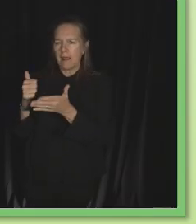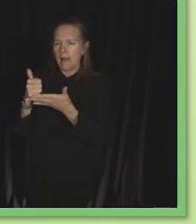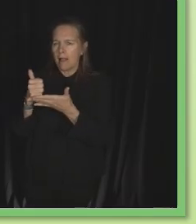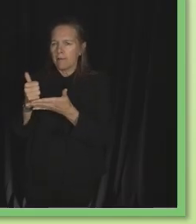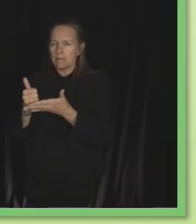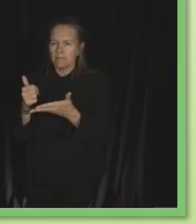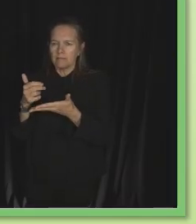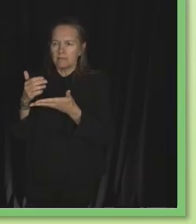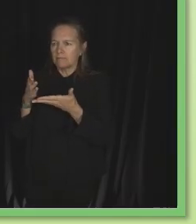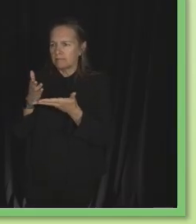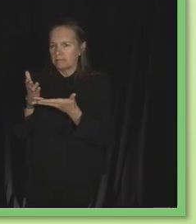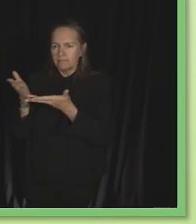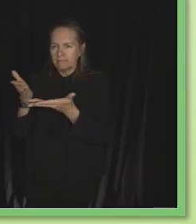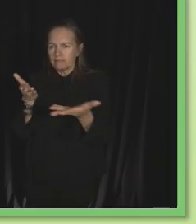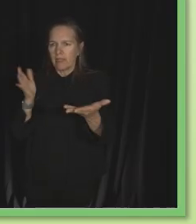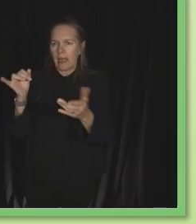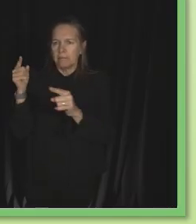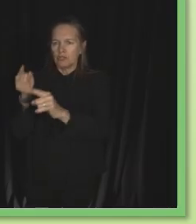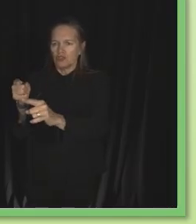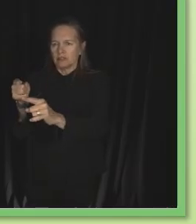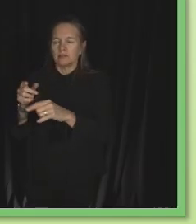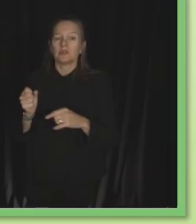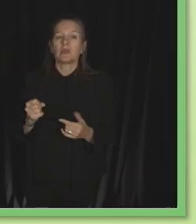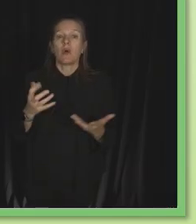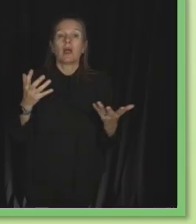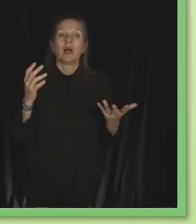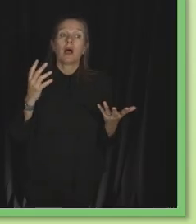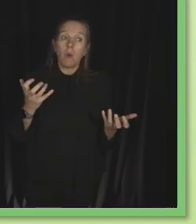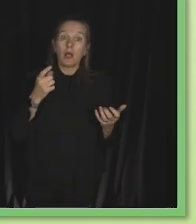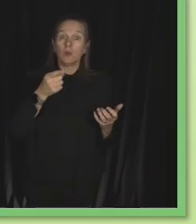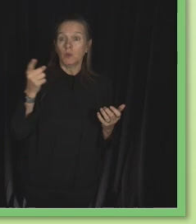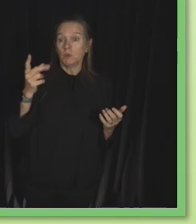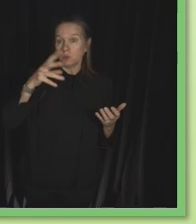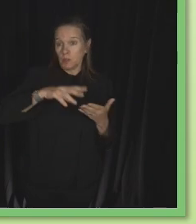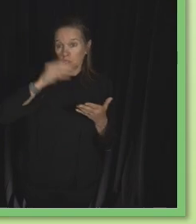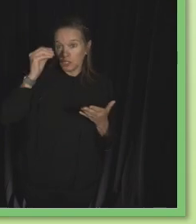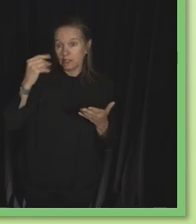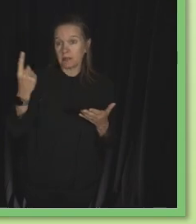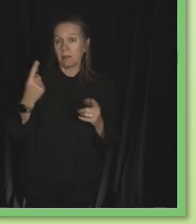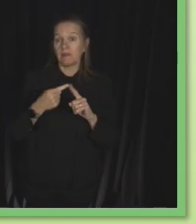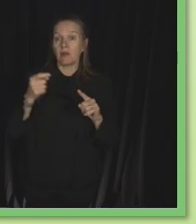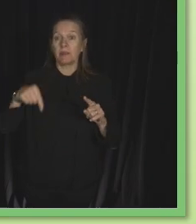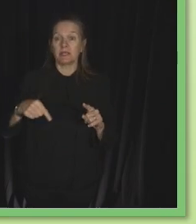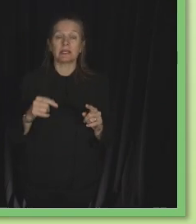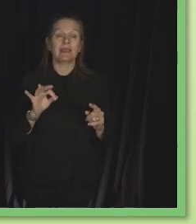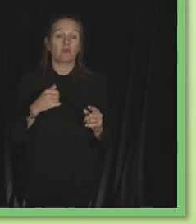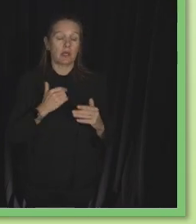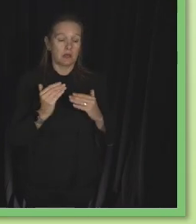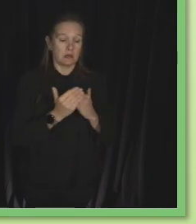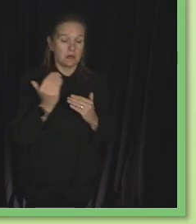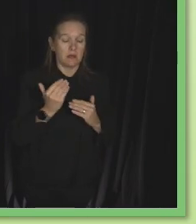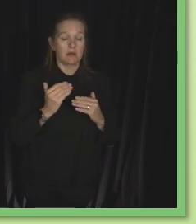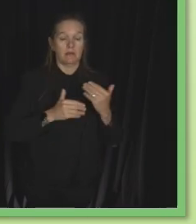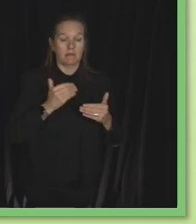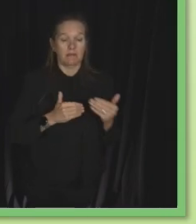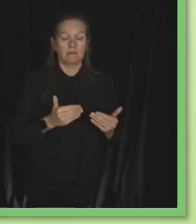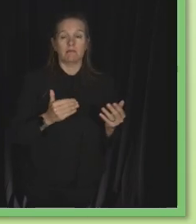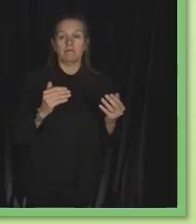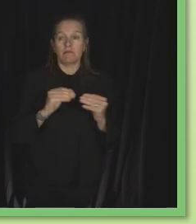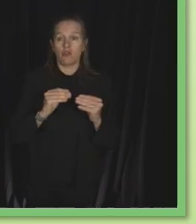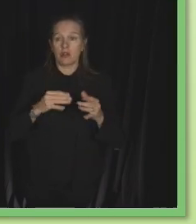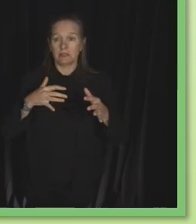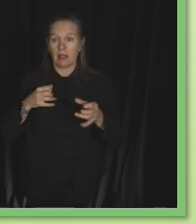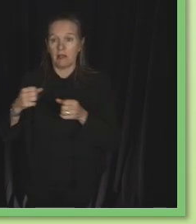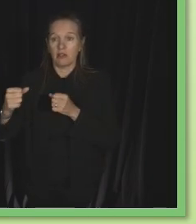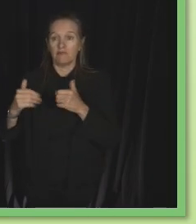take away from this, it's the more systems we automate and the more processes we accelerate translates to more